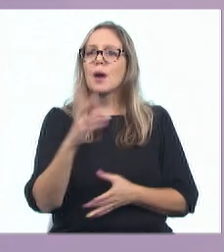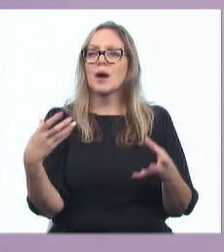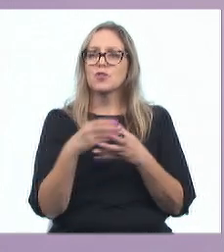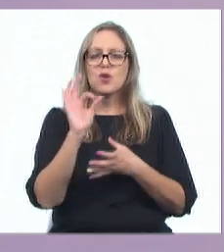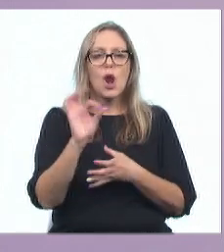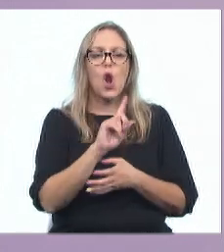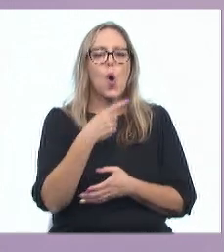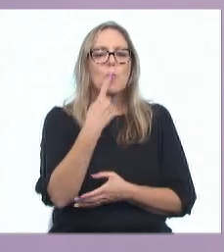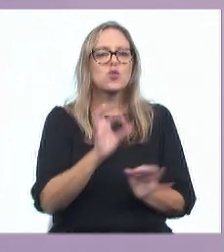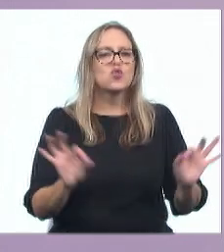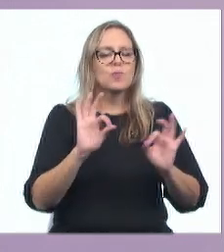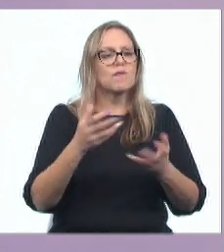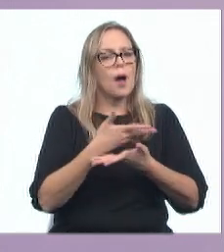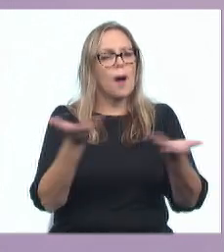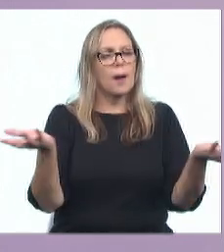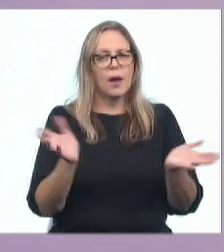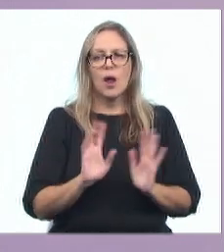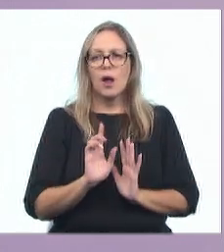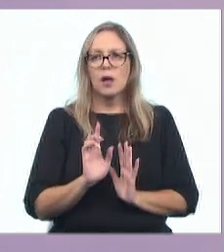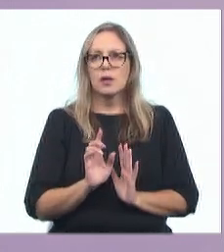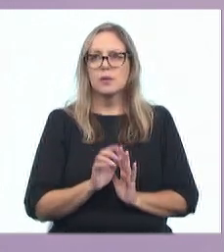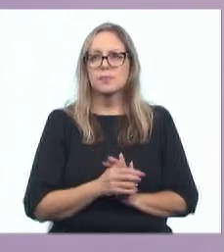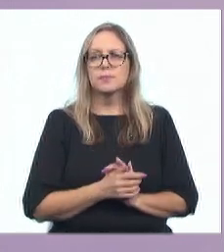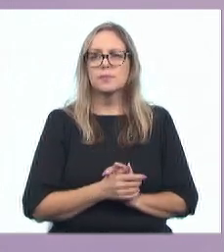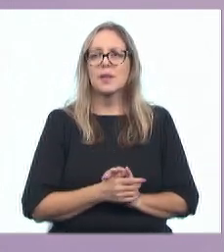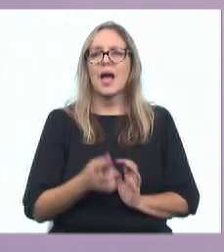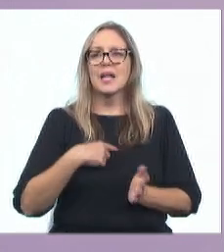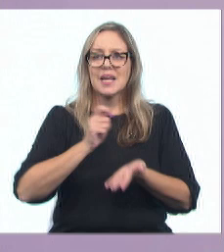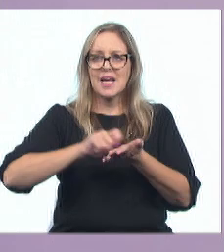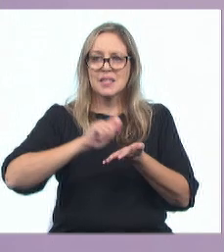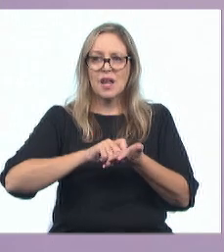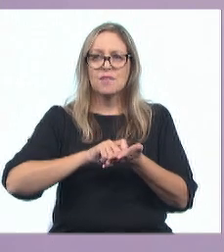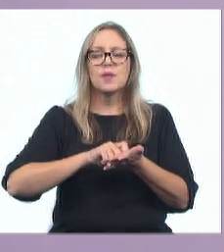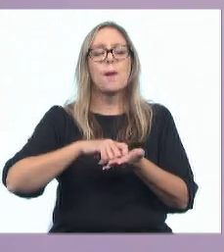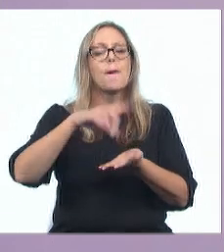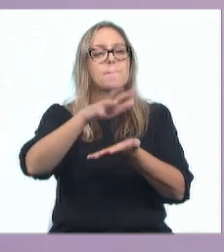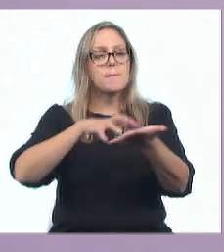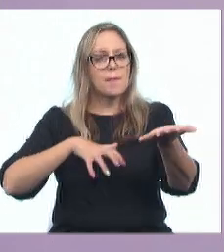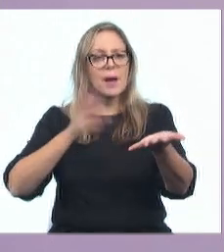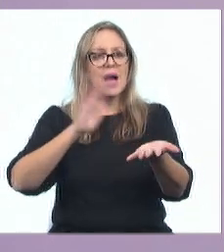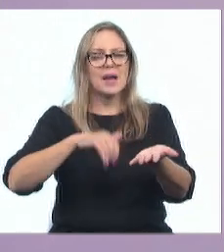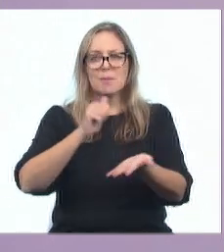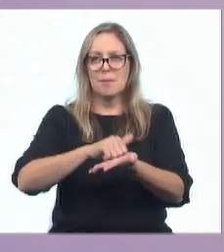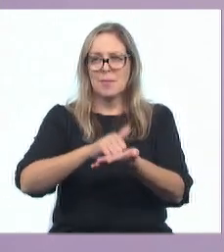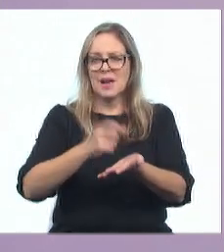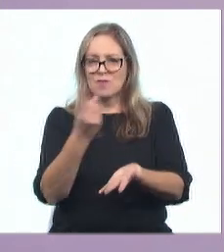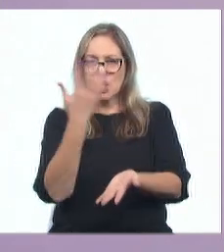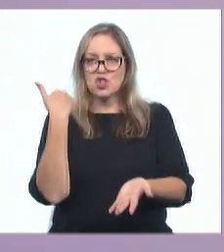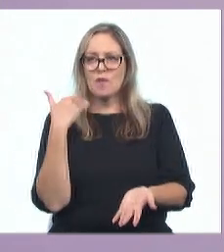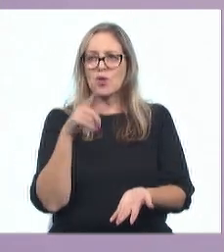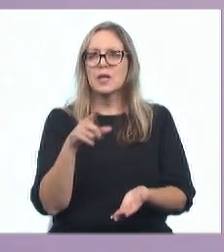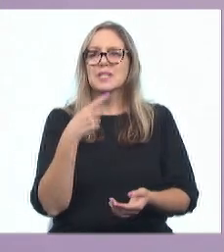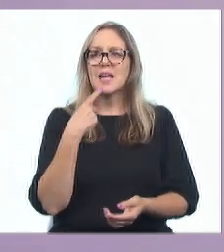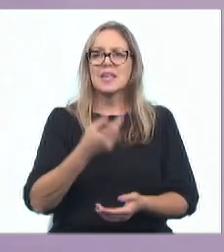speaking out? Why aren't their companies saying more? I also wrote an article for the Daily Telegraph a week ago. It was the first